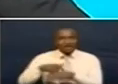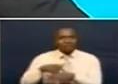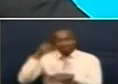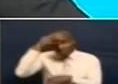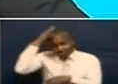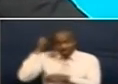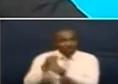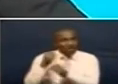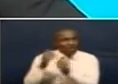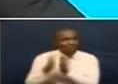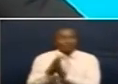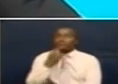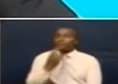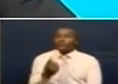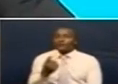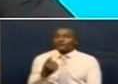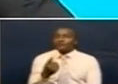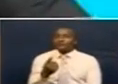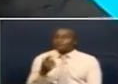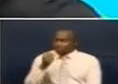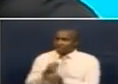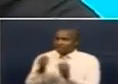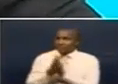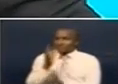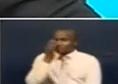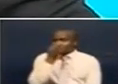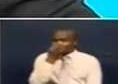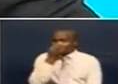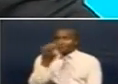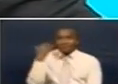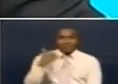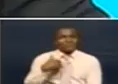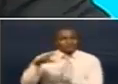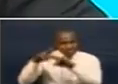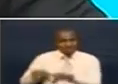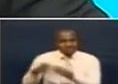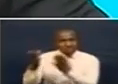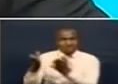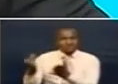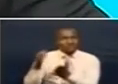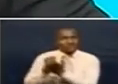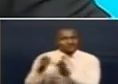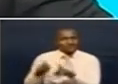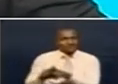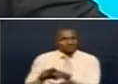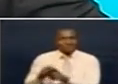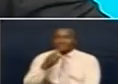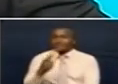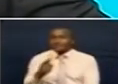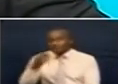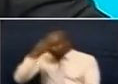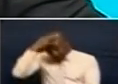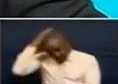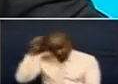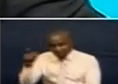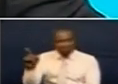Moi, when Wetangula worked closely with Kibaki, in a cabinet where I sat, mm-hmm. they considered Wetangula a misfit.